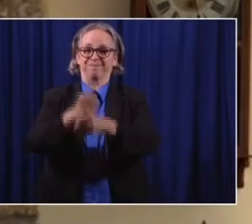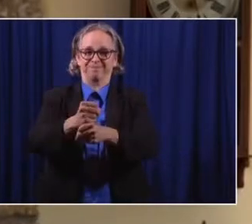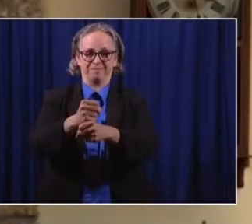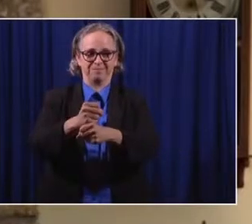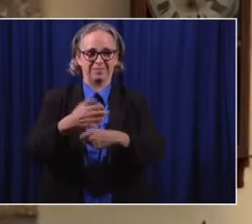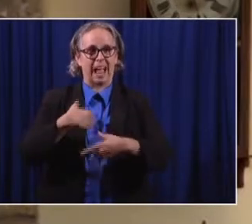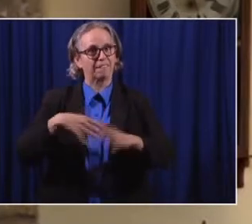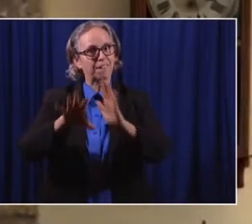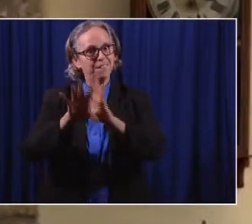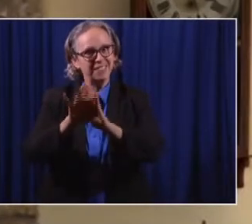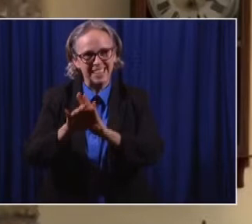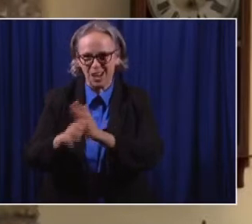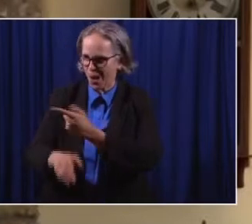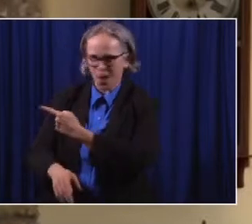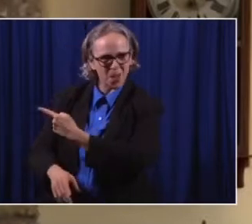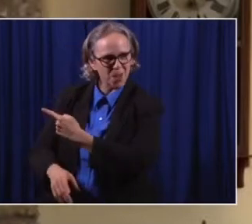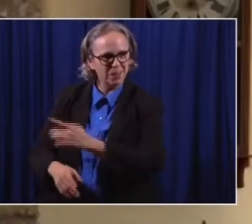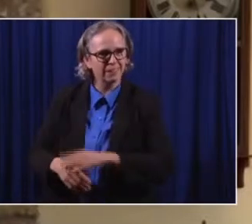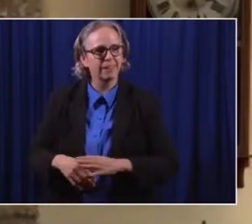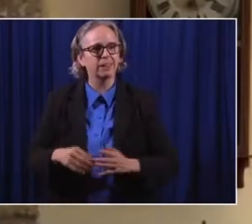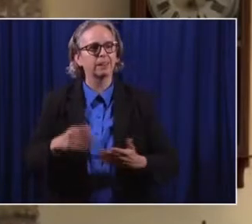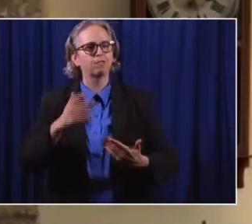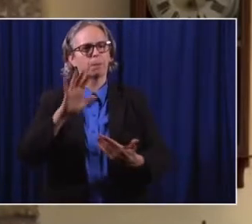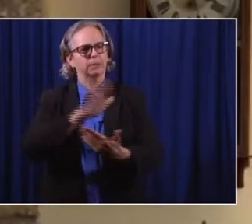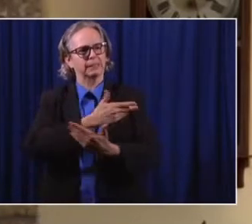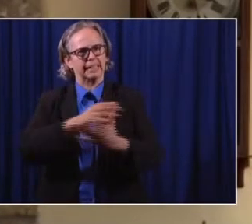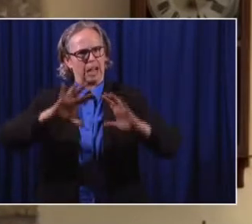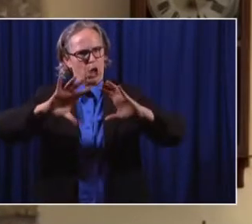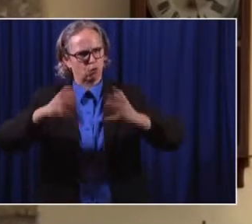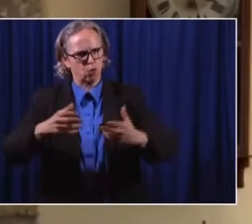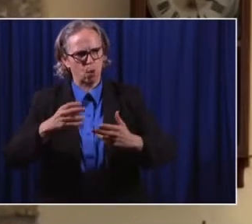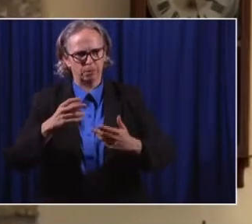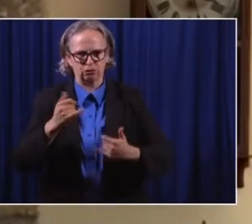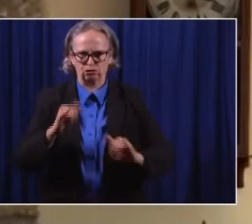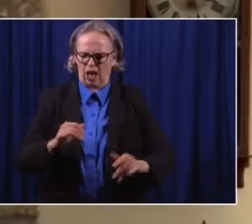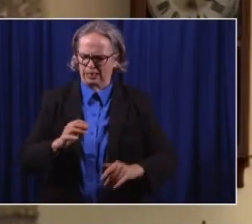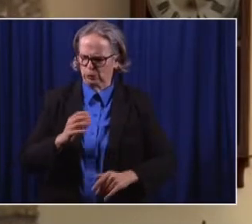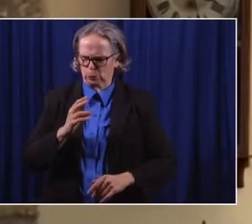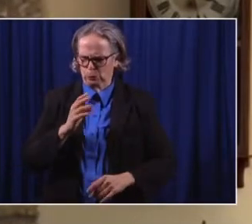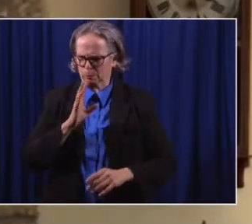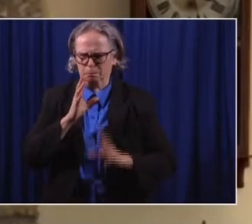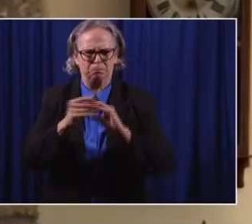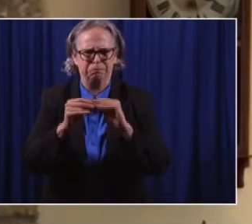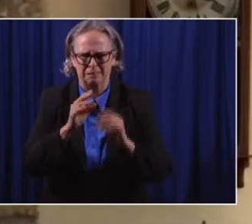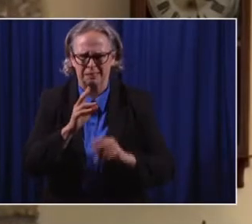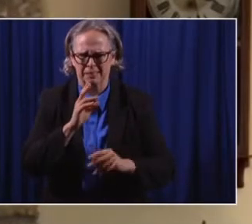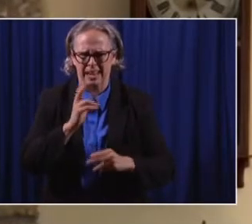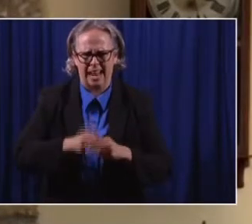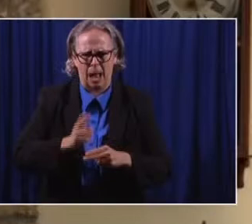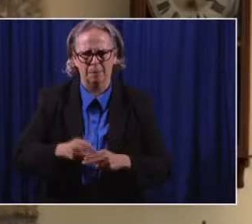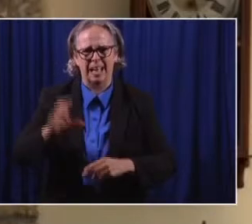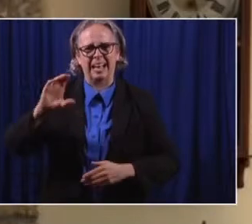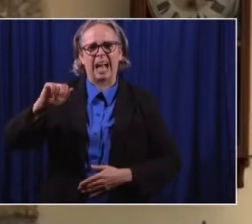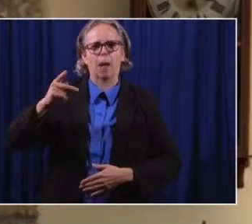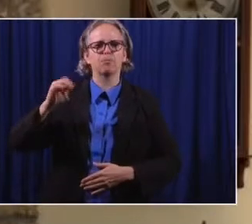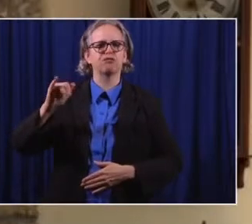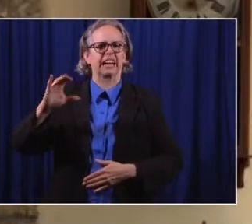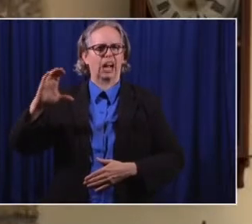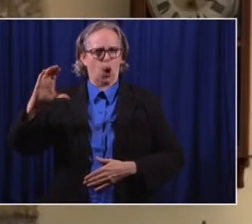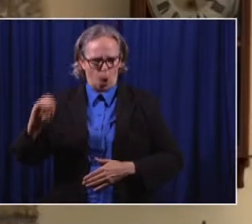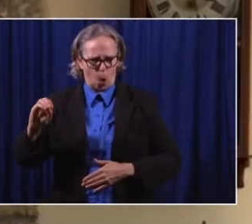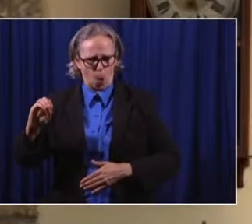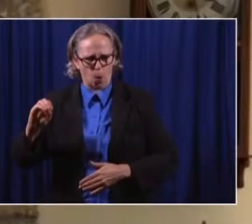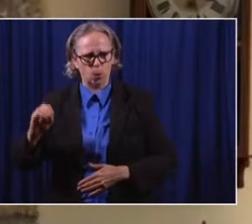video from a singing group. See if I can get the pronunciation right. Capriccio Columbus, which is a